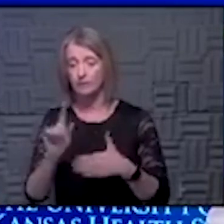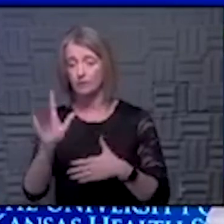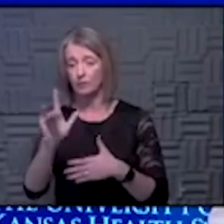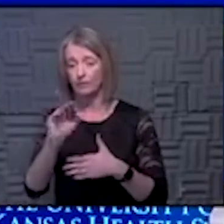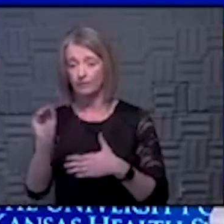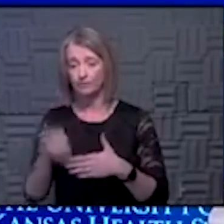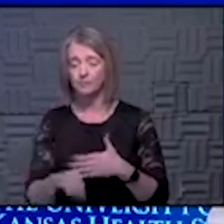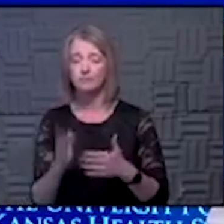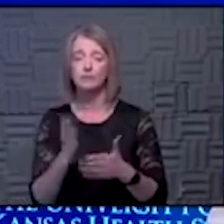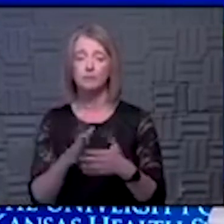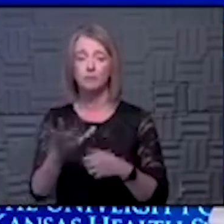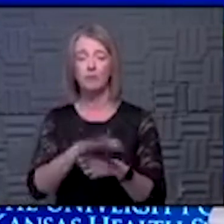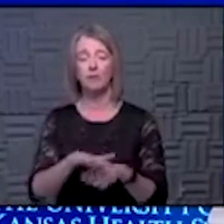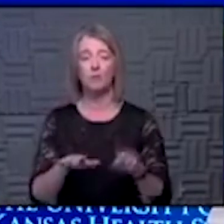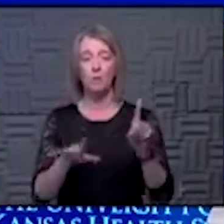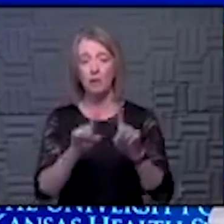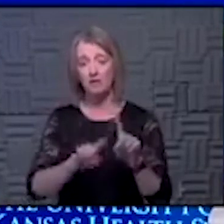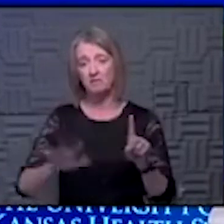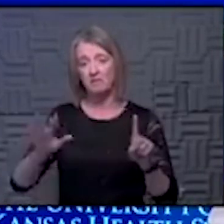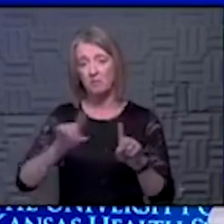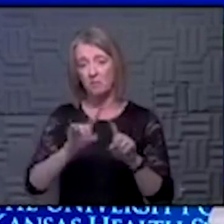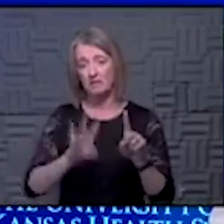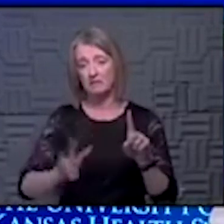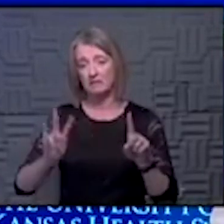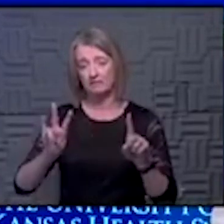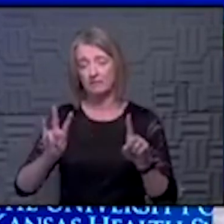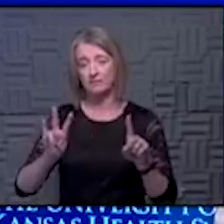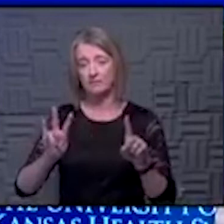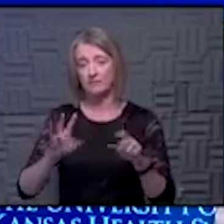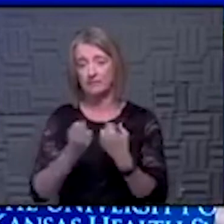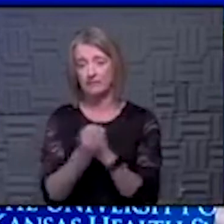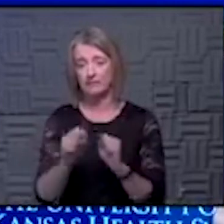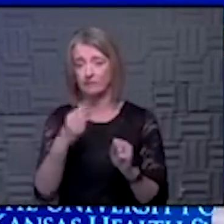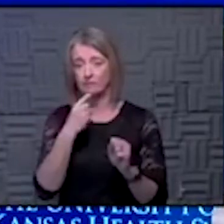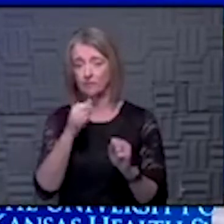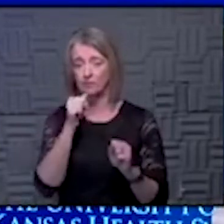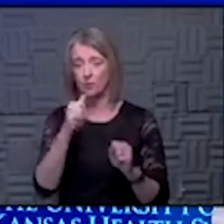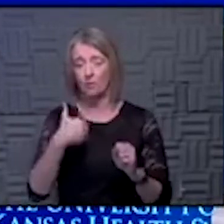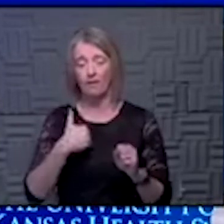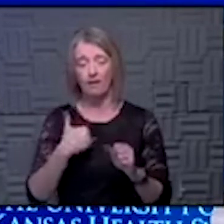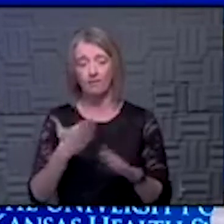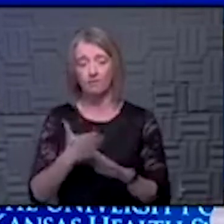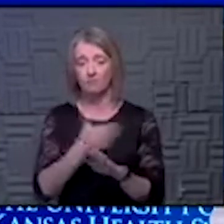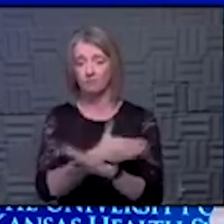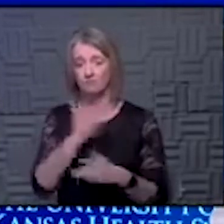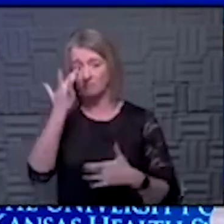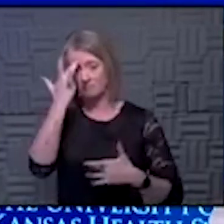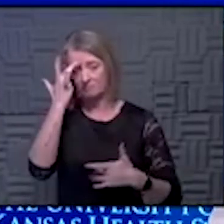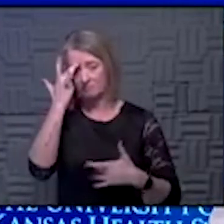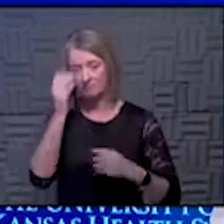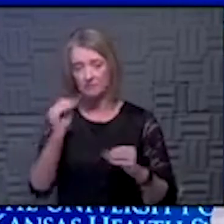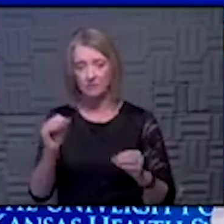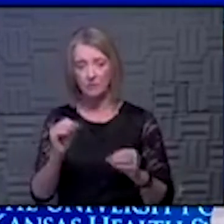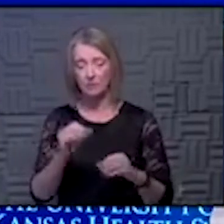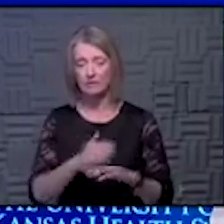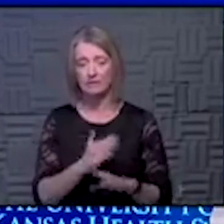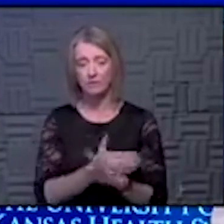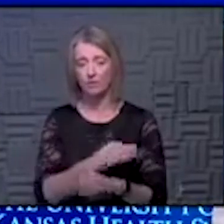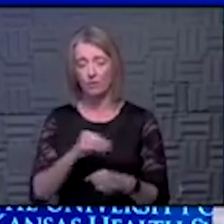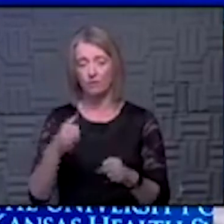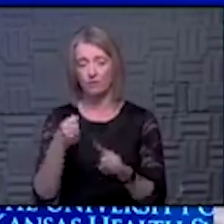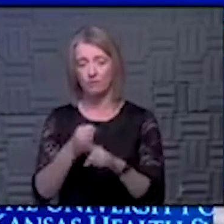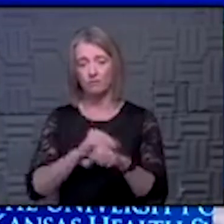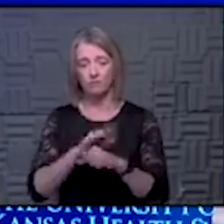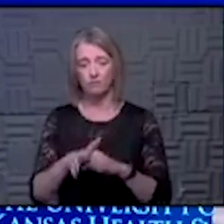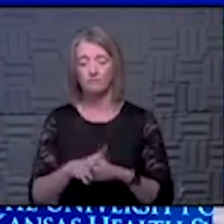right, somewhere around 1 in 5 to 1 in 7, I think it's safe to say, really don't have comorbid conditions, no coexisting disease.